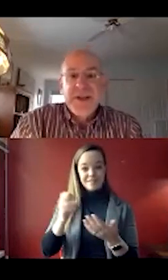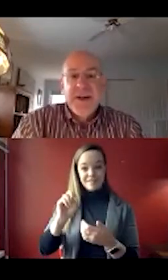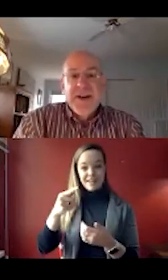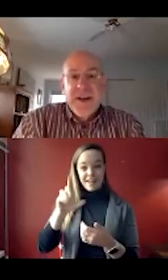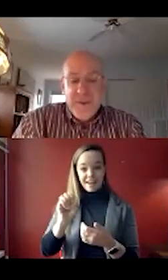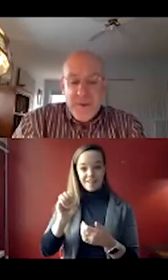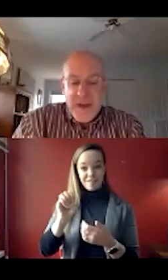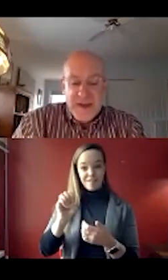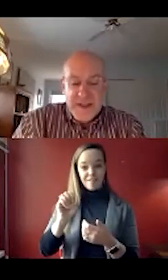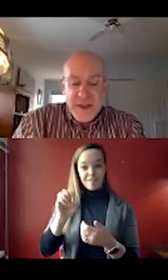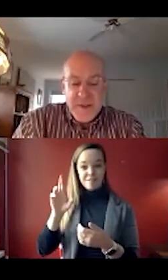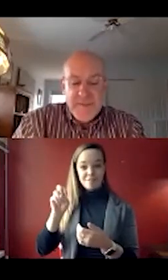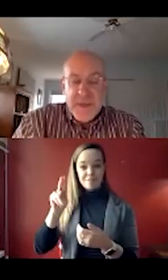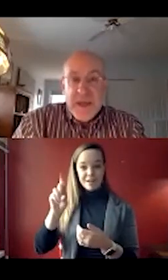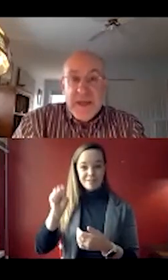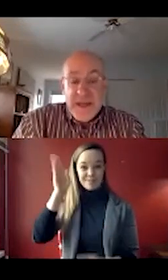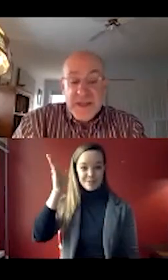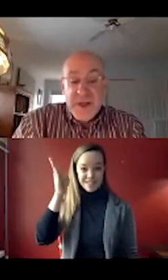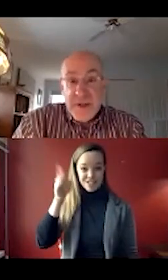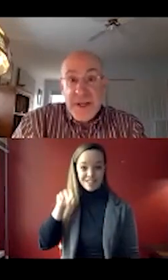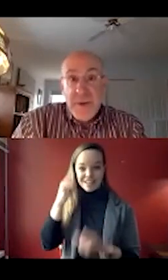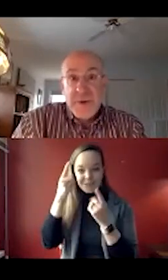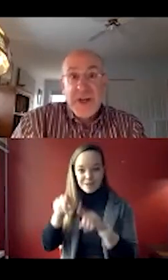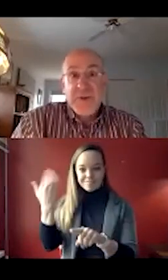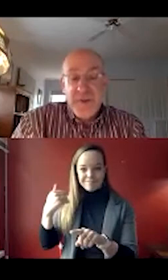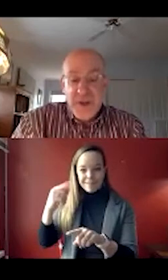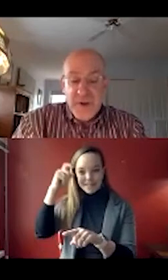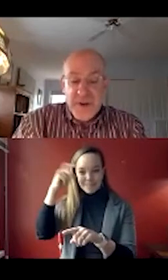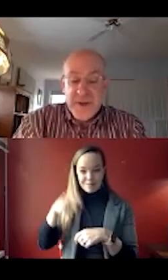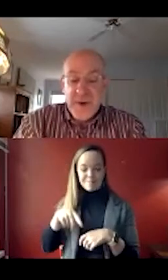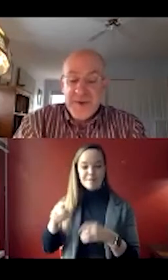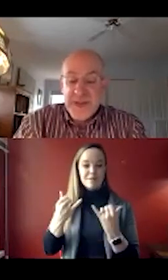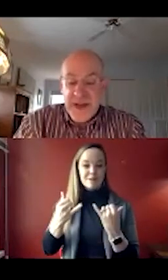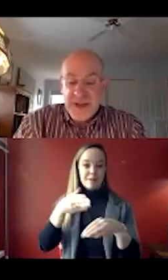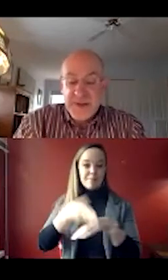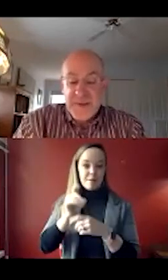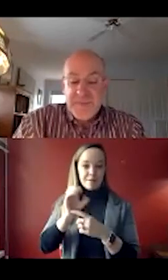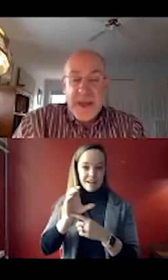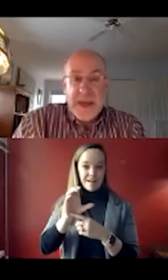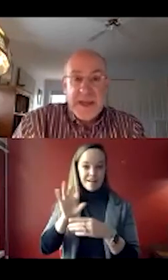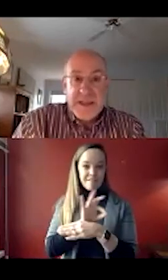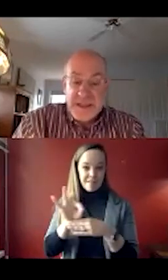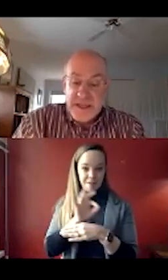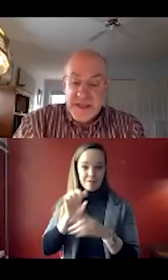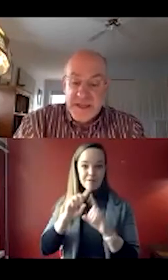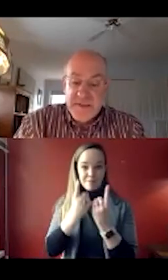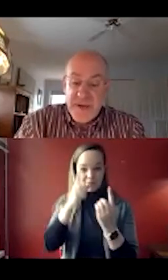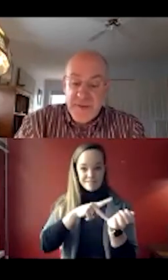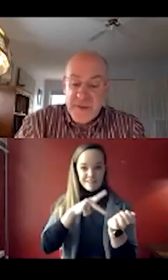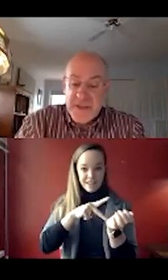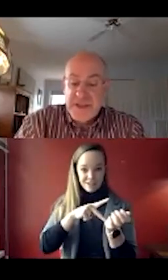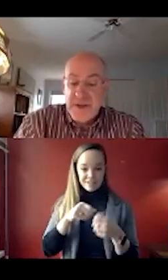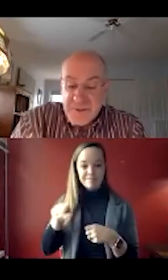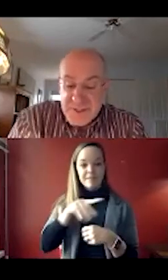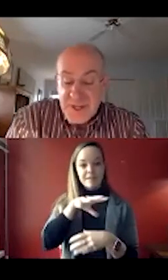year. Way back in the summer. Ian is currently a postdoctoral fellow in the Department of Psychiatry, and he's involved